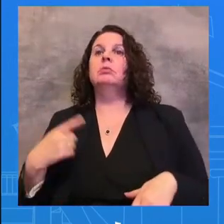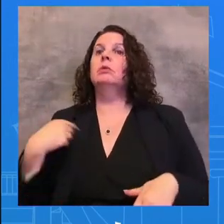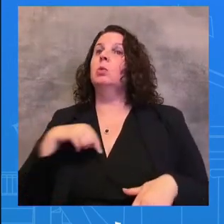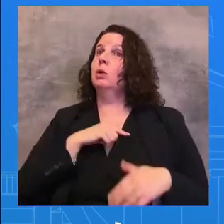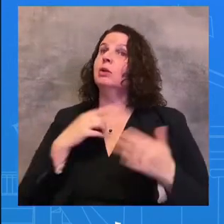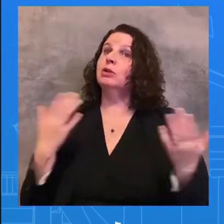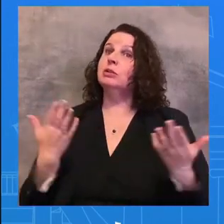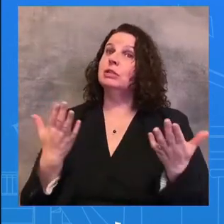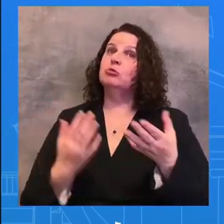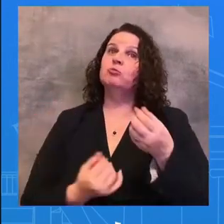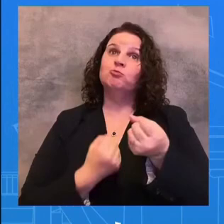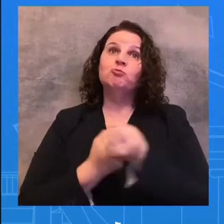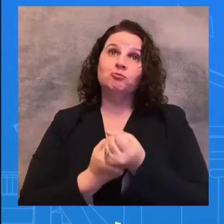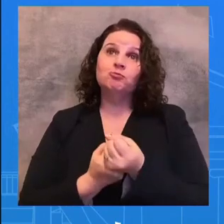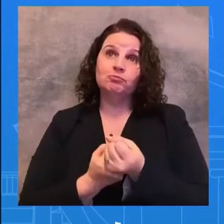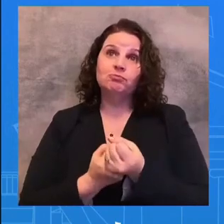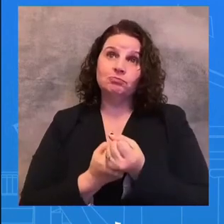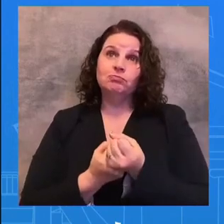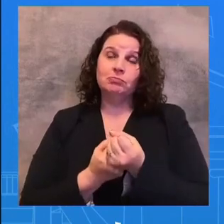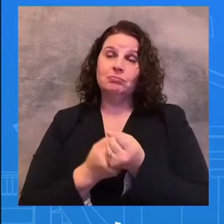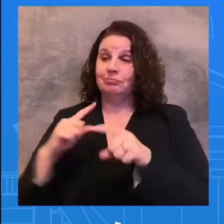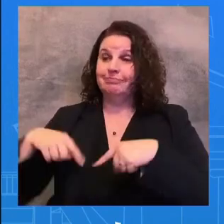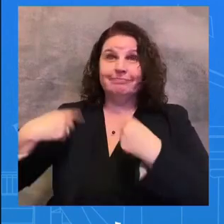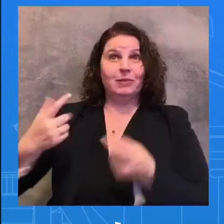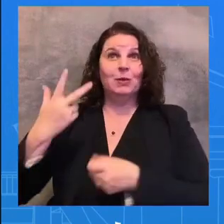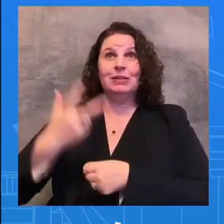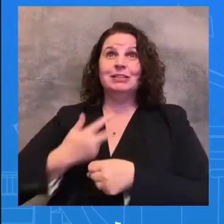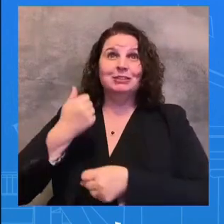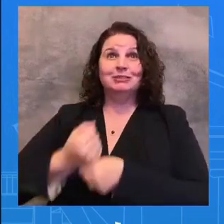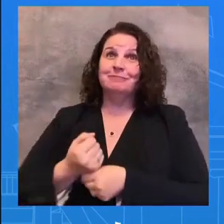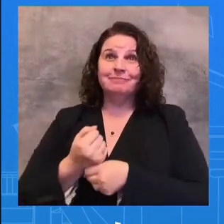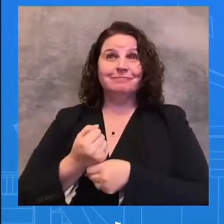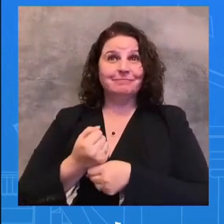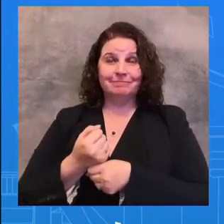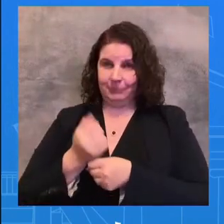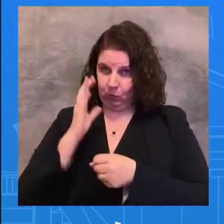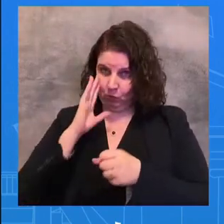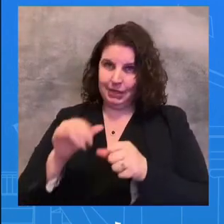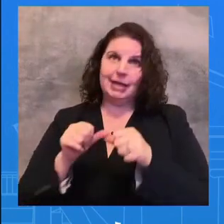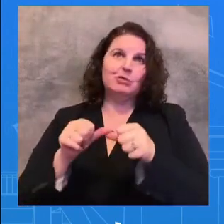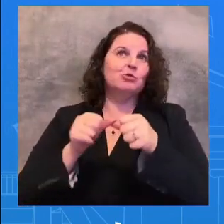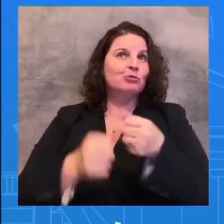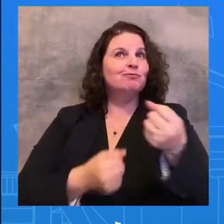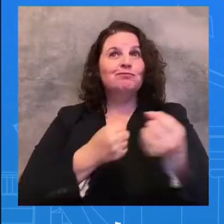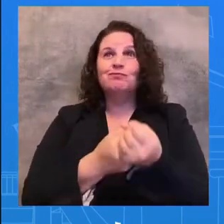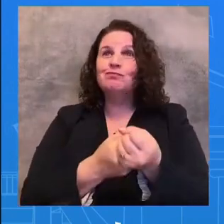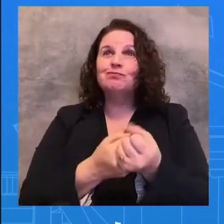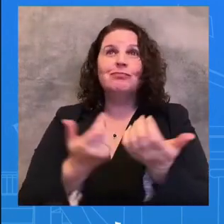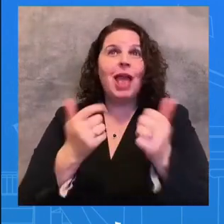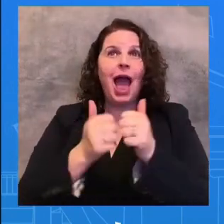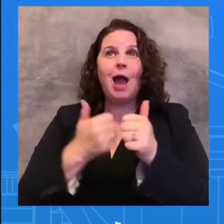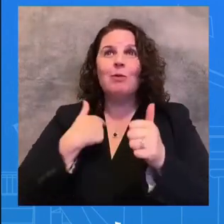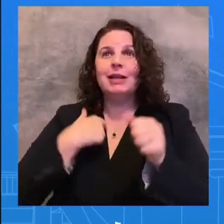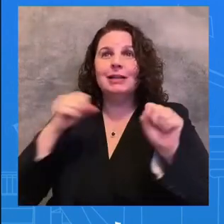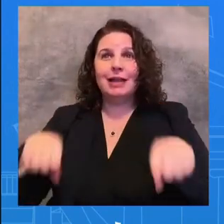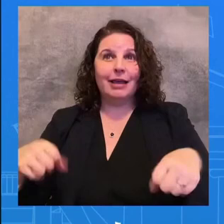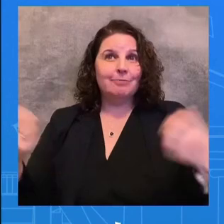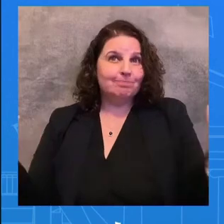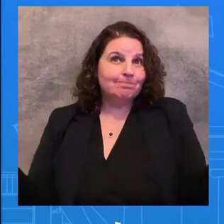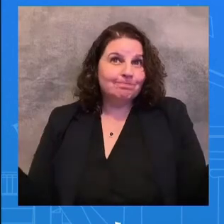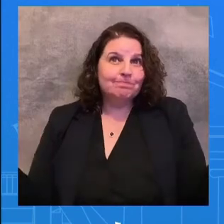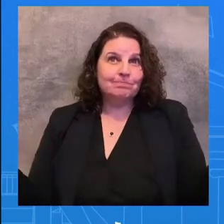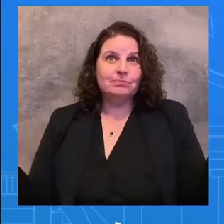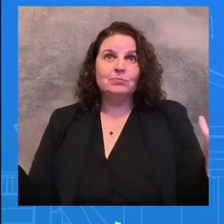disasters occur, and we'll continue to be here to help in any way that is needed. And so I just don't have anything in detail